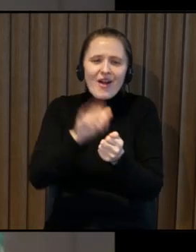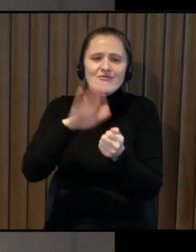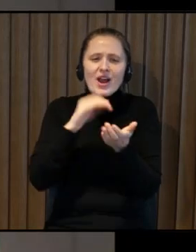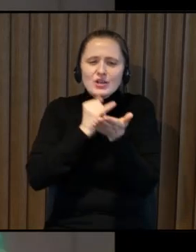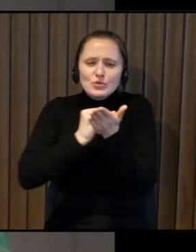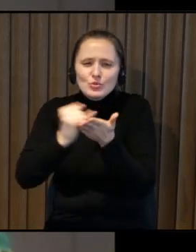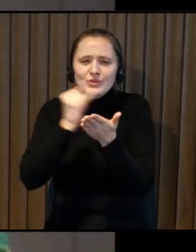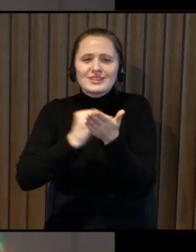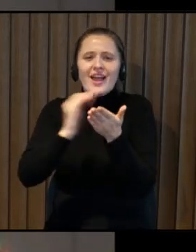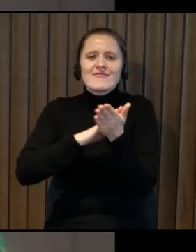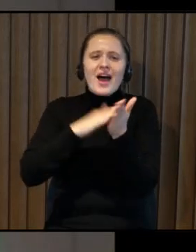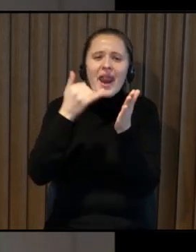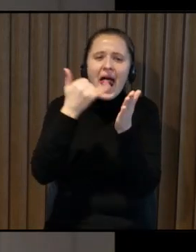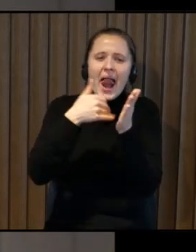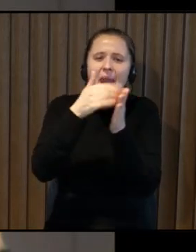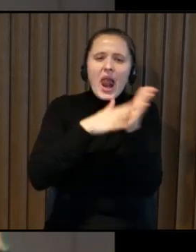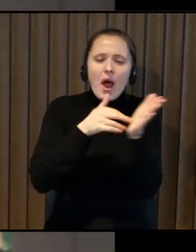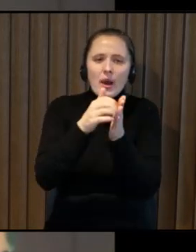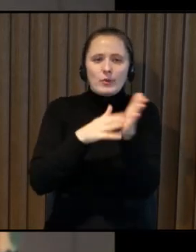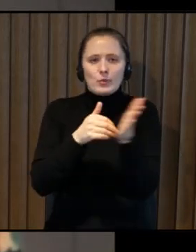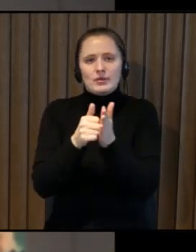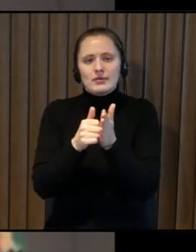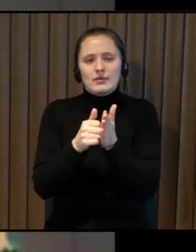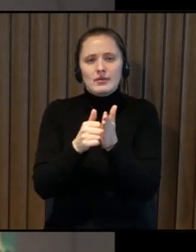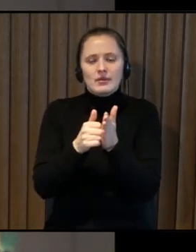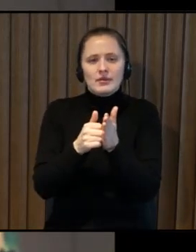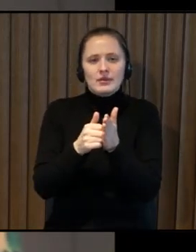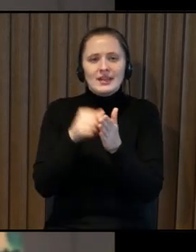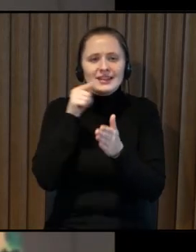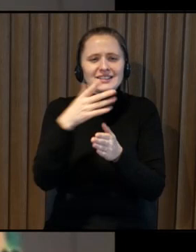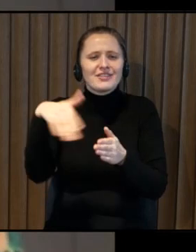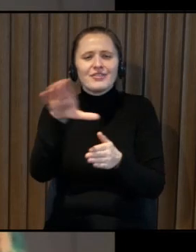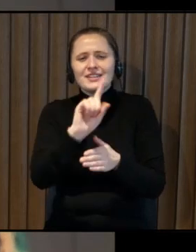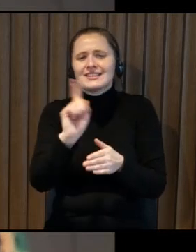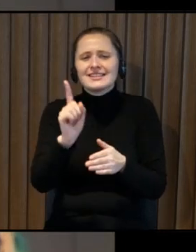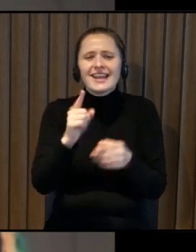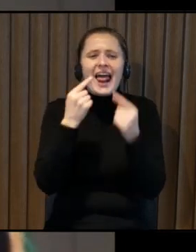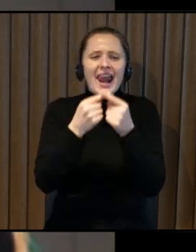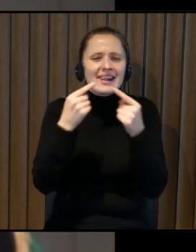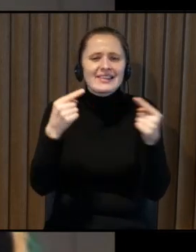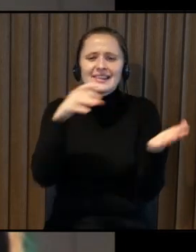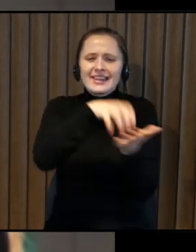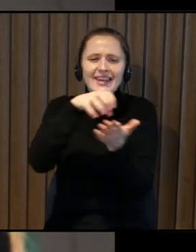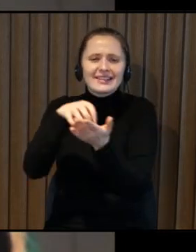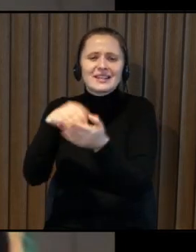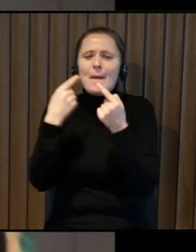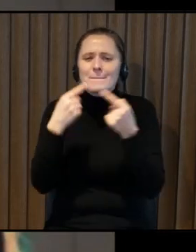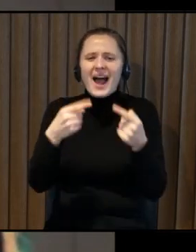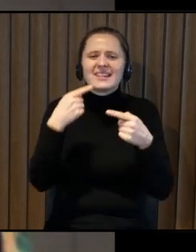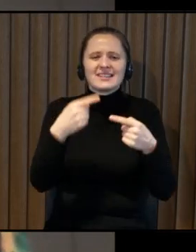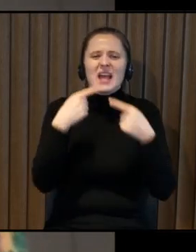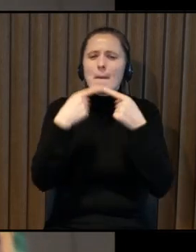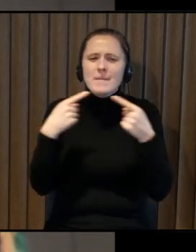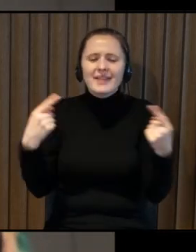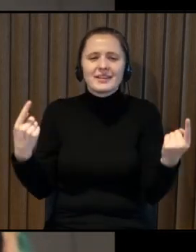works, which are touched too much, but you can wash them or you can put a new layer